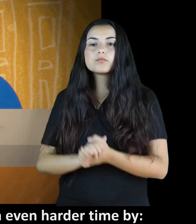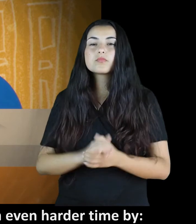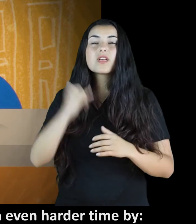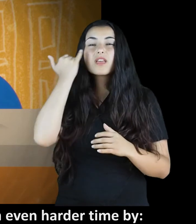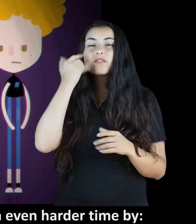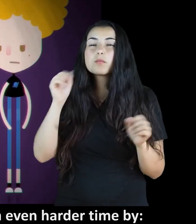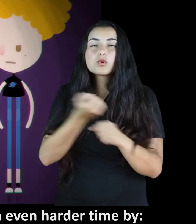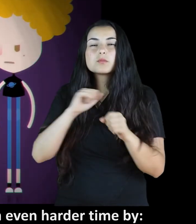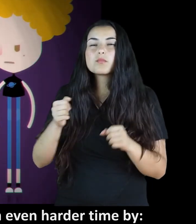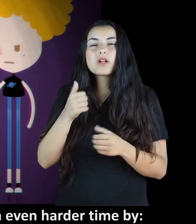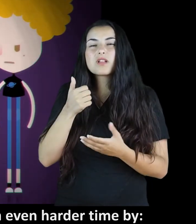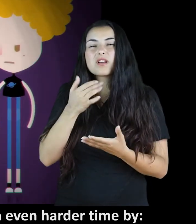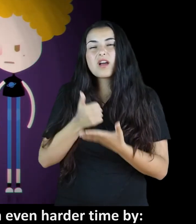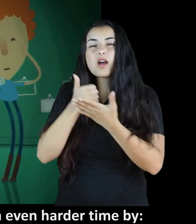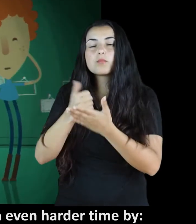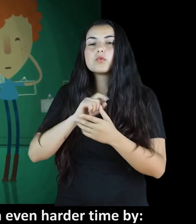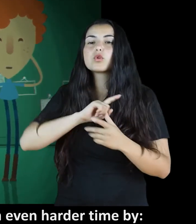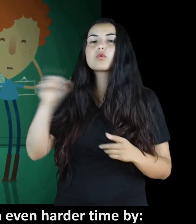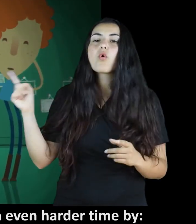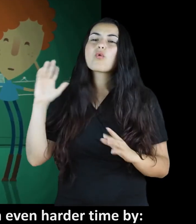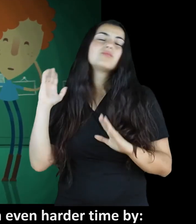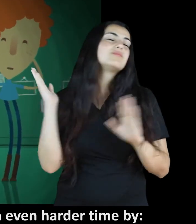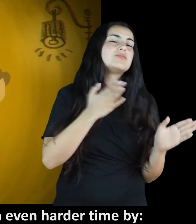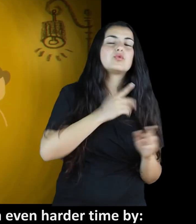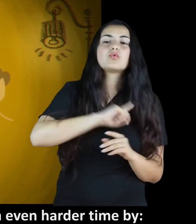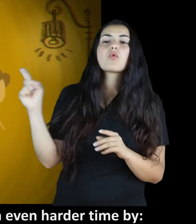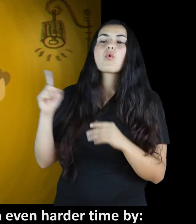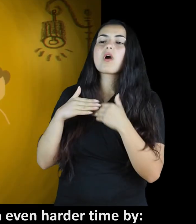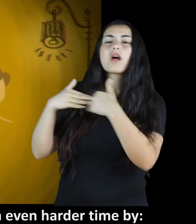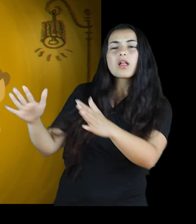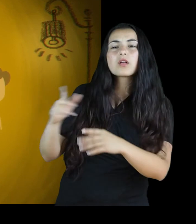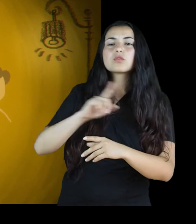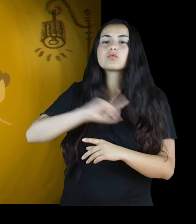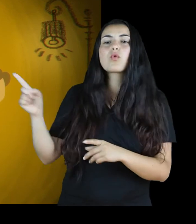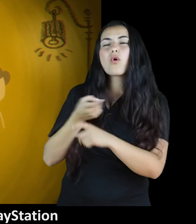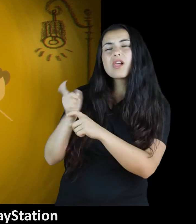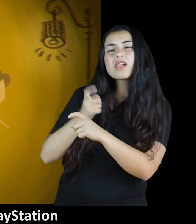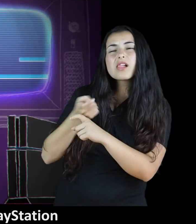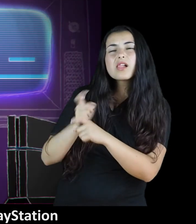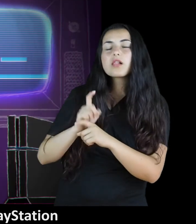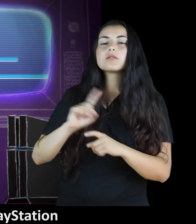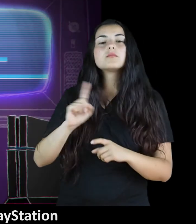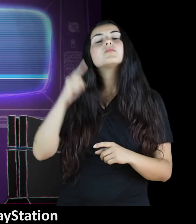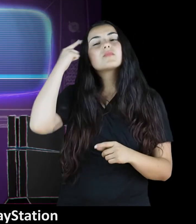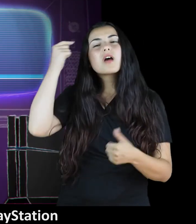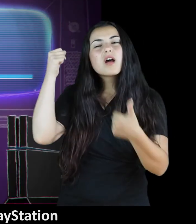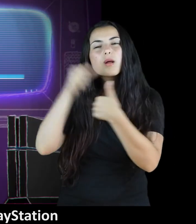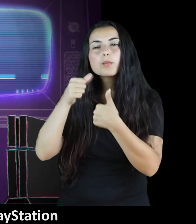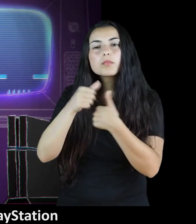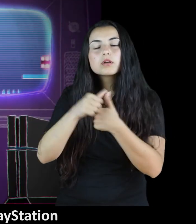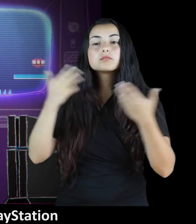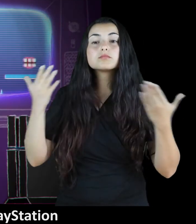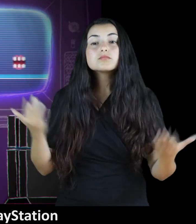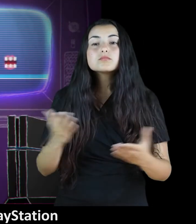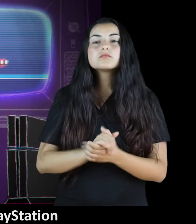harder time by getting cross, ignoring them, or mocking them. Remember, just